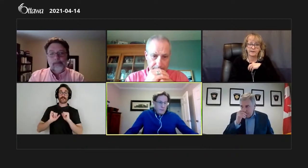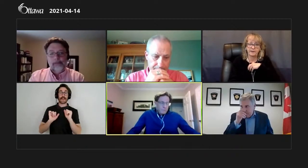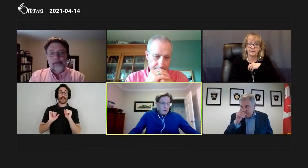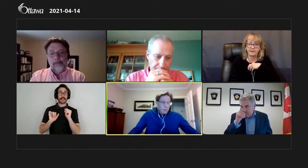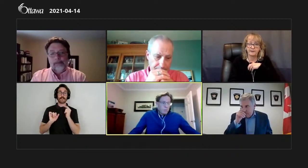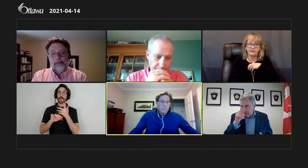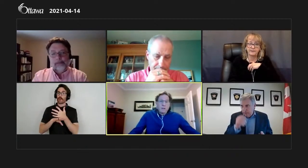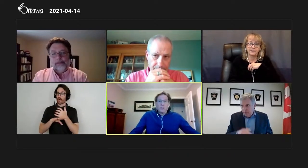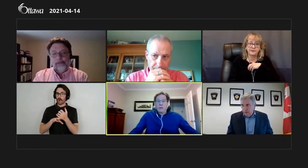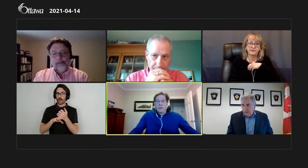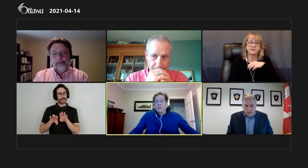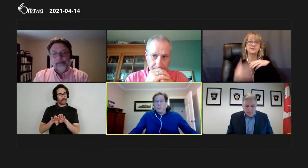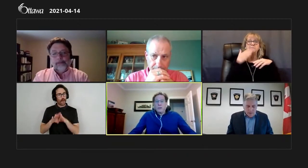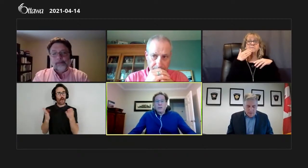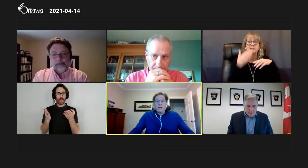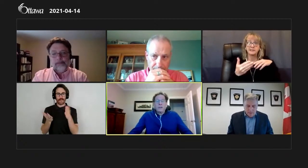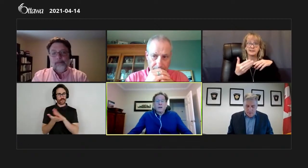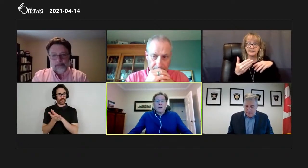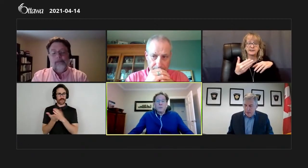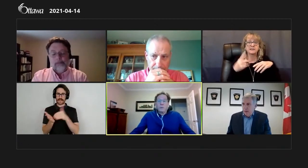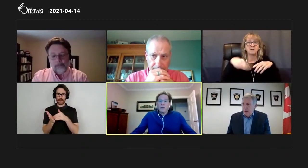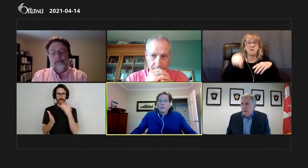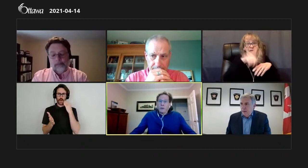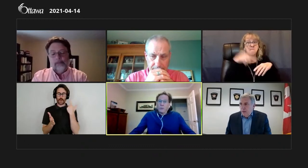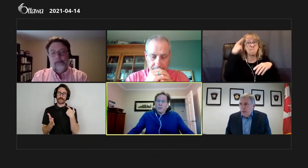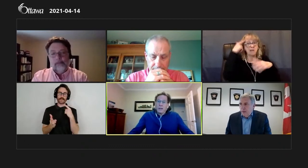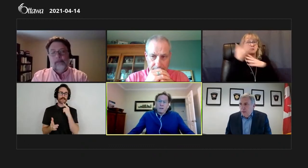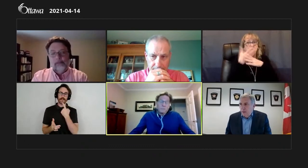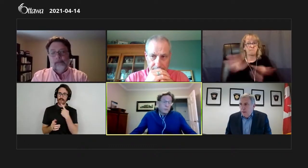early, only because we know there are serious harms when